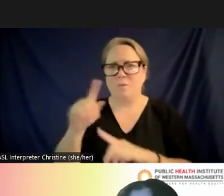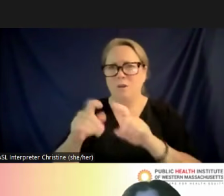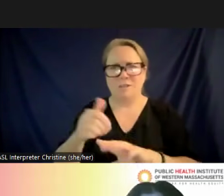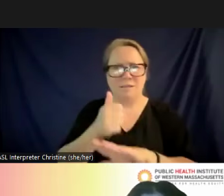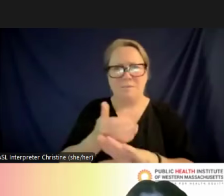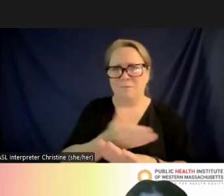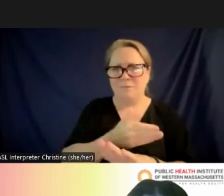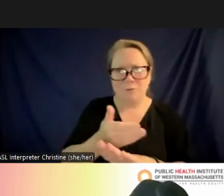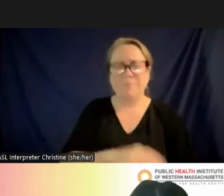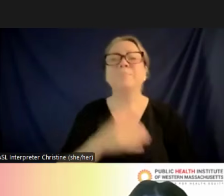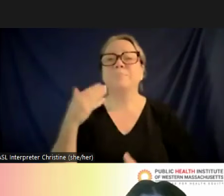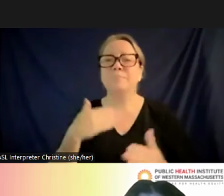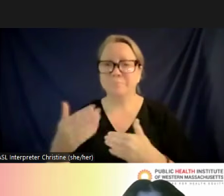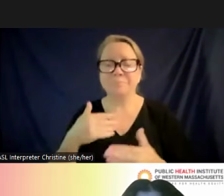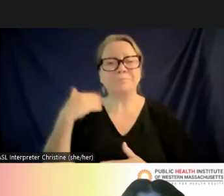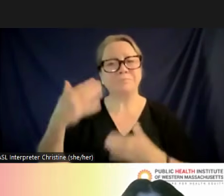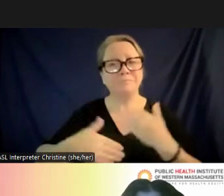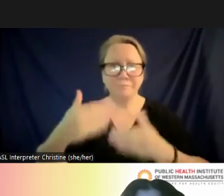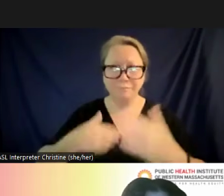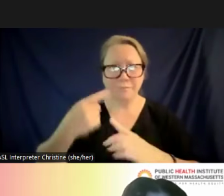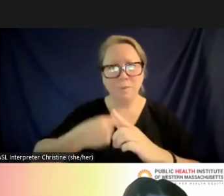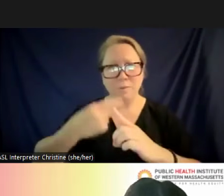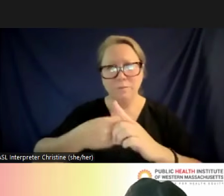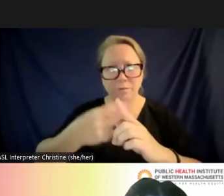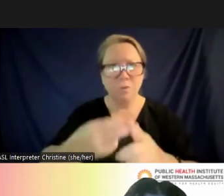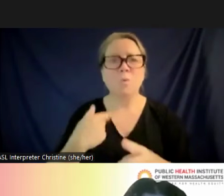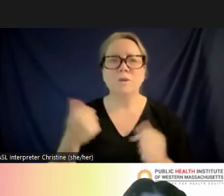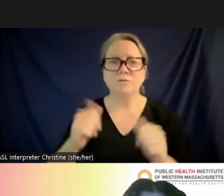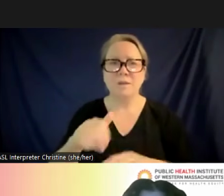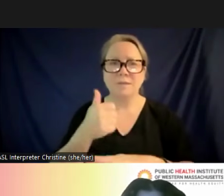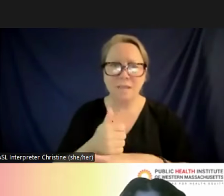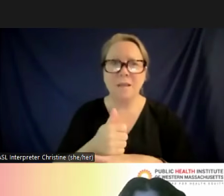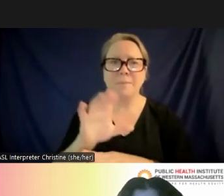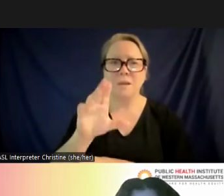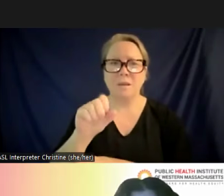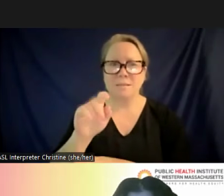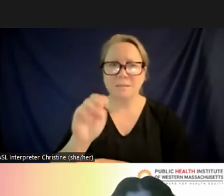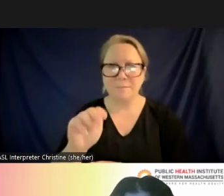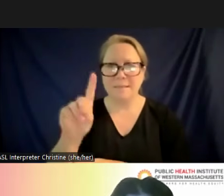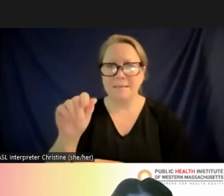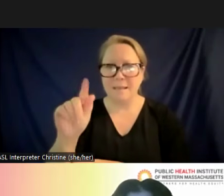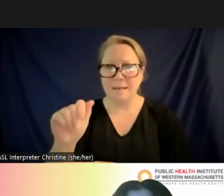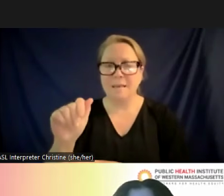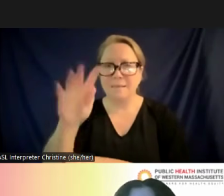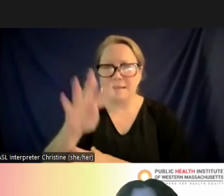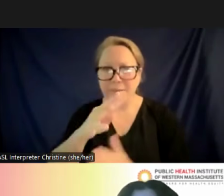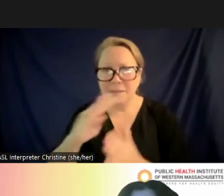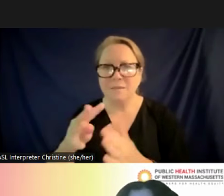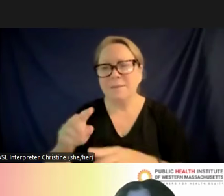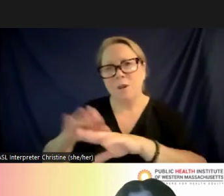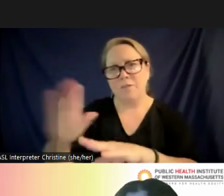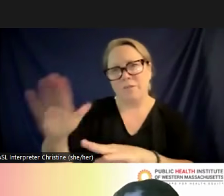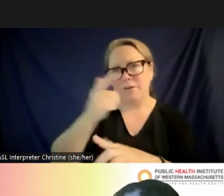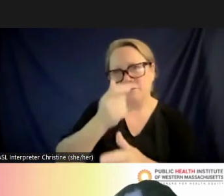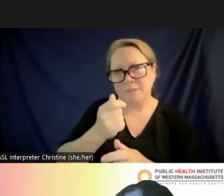next several months, we worked to pull together custom data tables based on what TIER was interested in learning about.